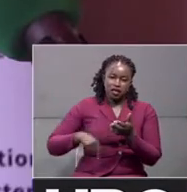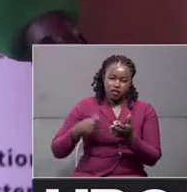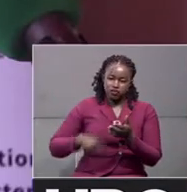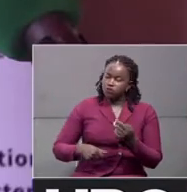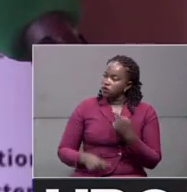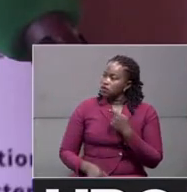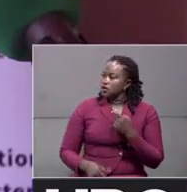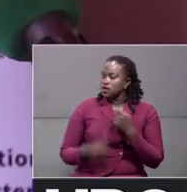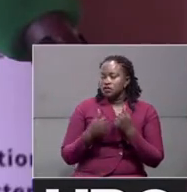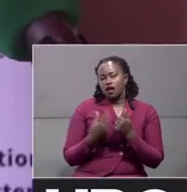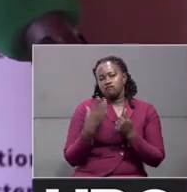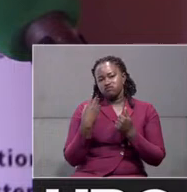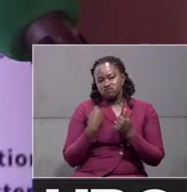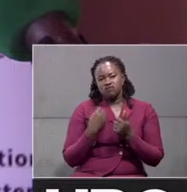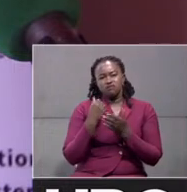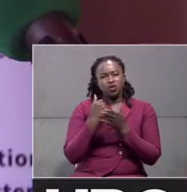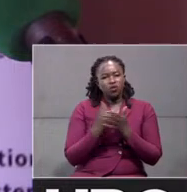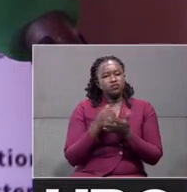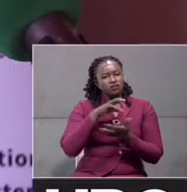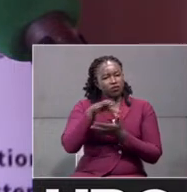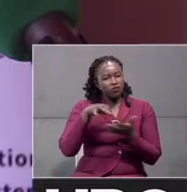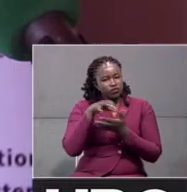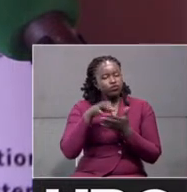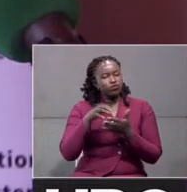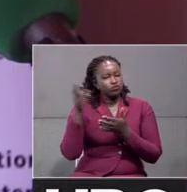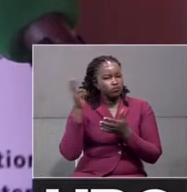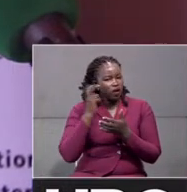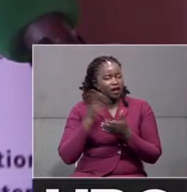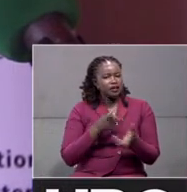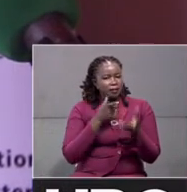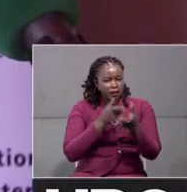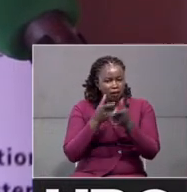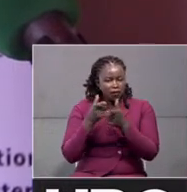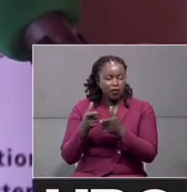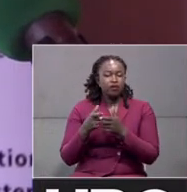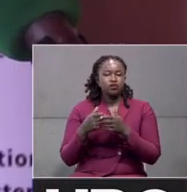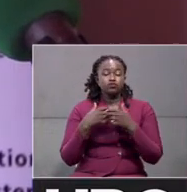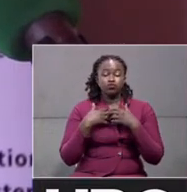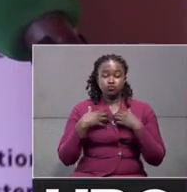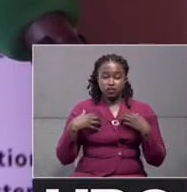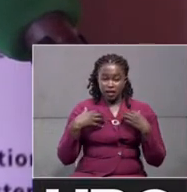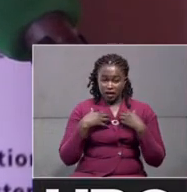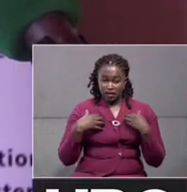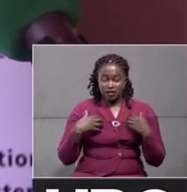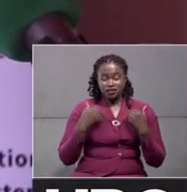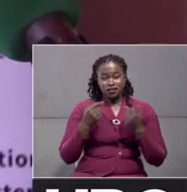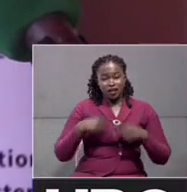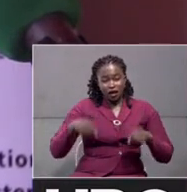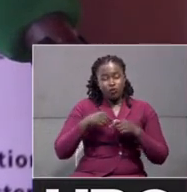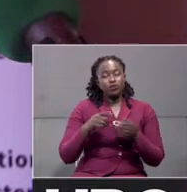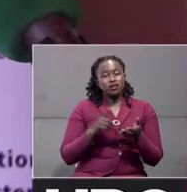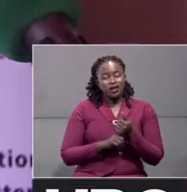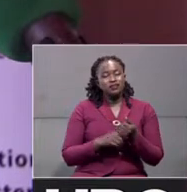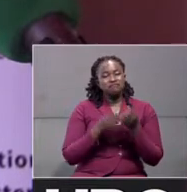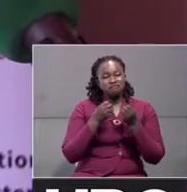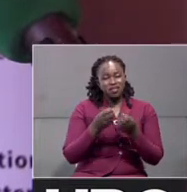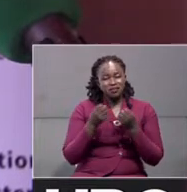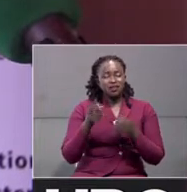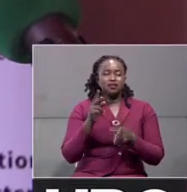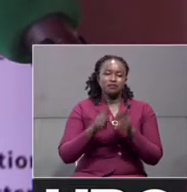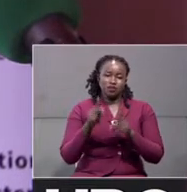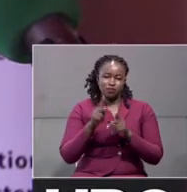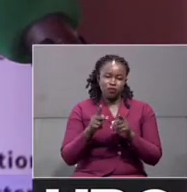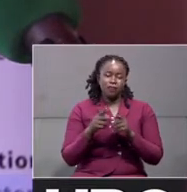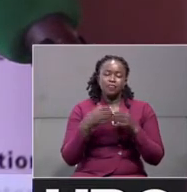because of the insurgence which you must have heard about in Sudan, we are receiving quite a sizable number